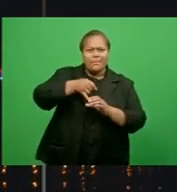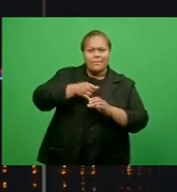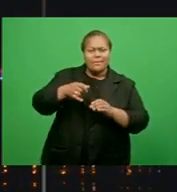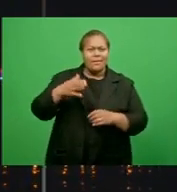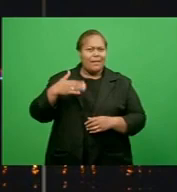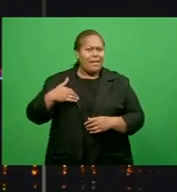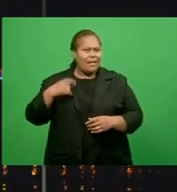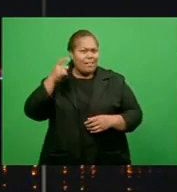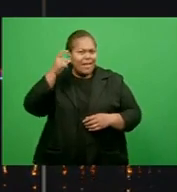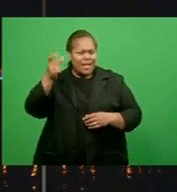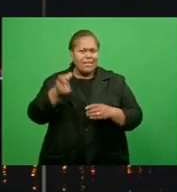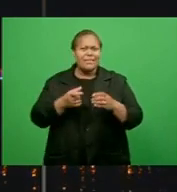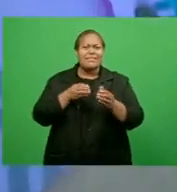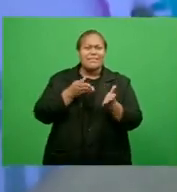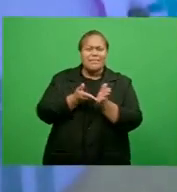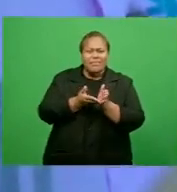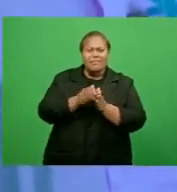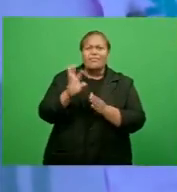for some patients.